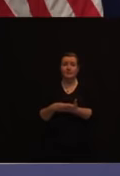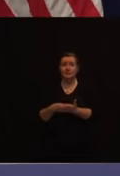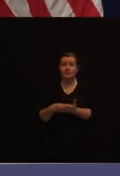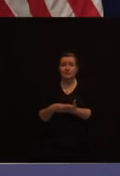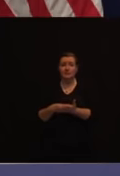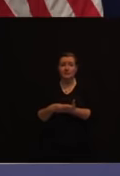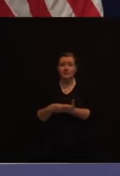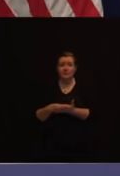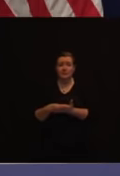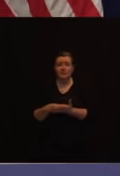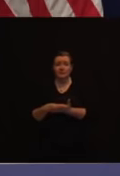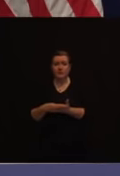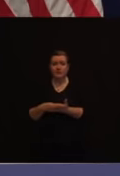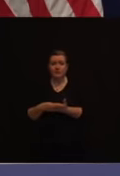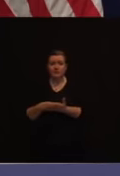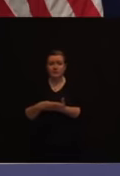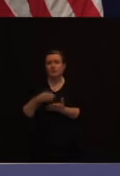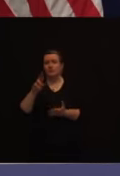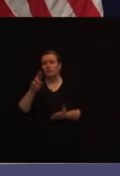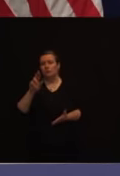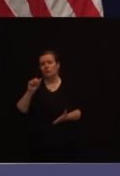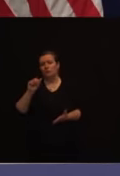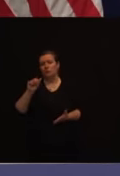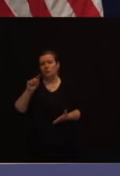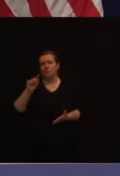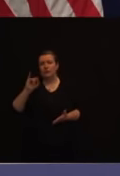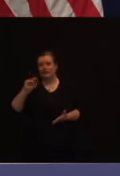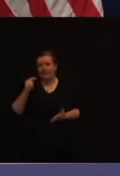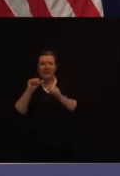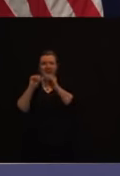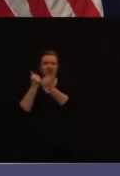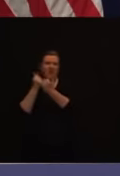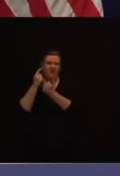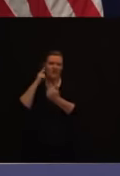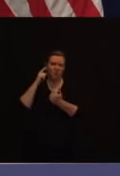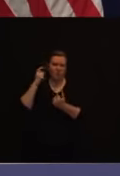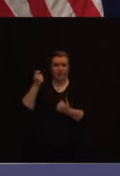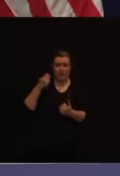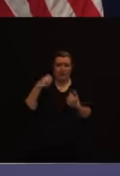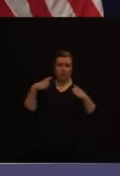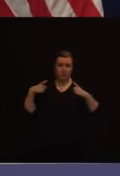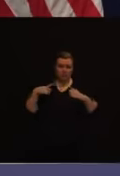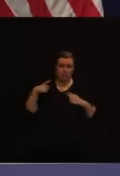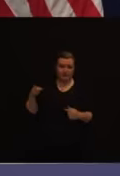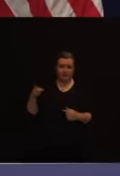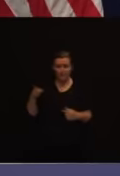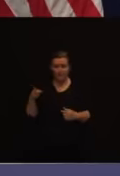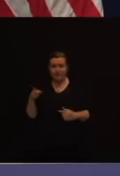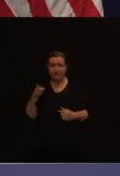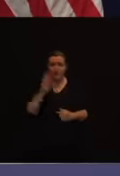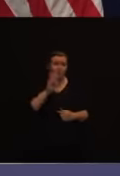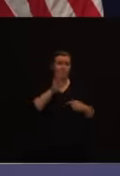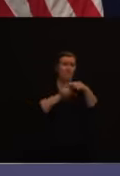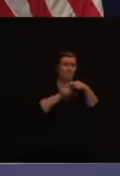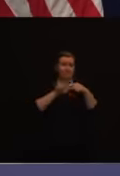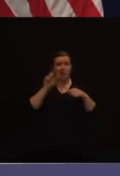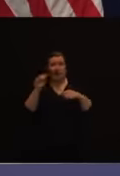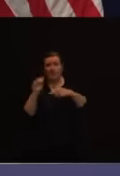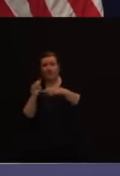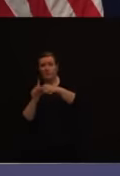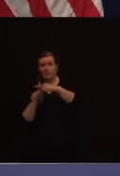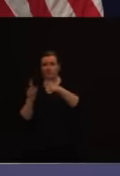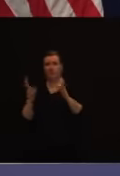this, and unless you hear otherwise, we view it as an obligation. Judy can, and or Pat,